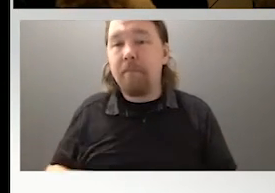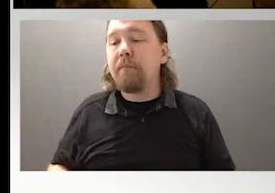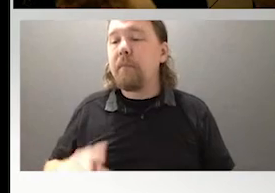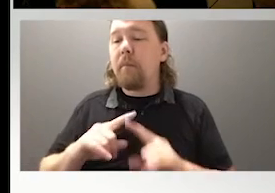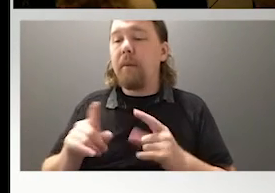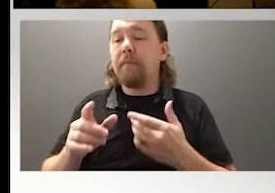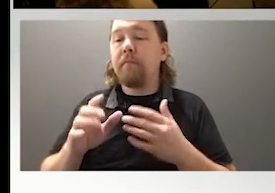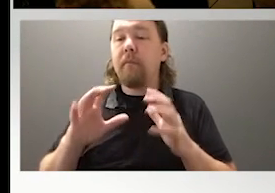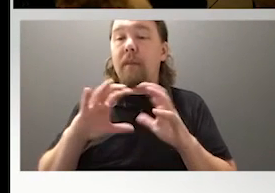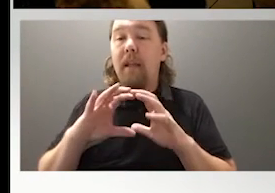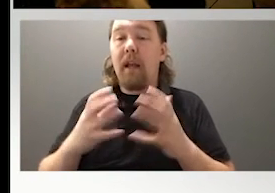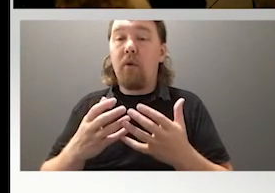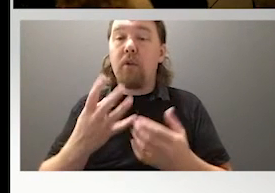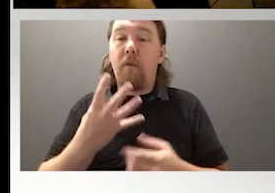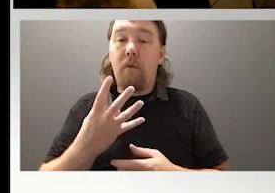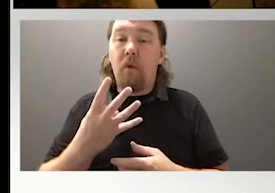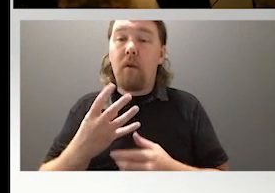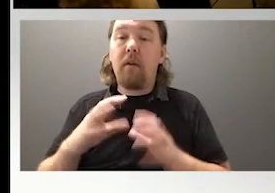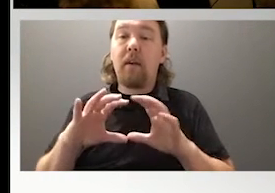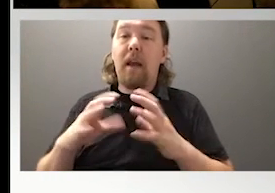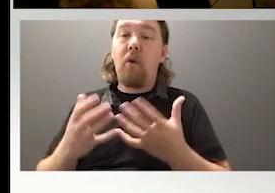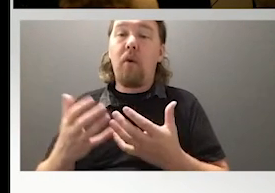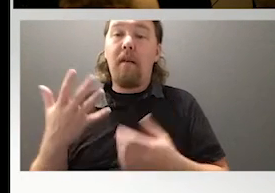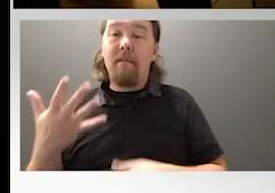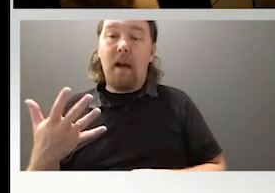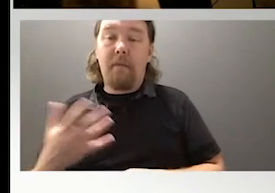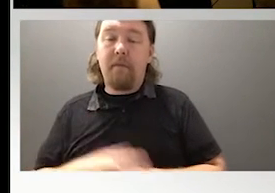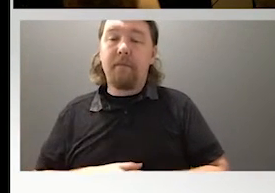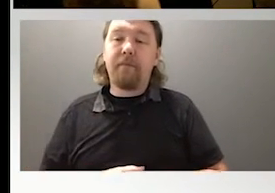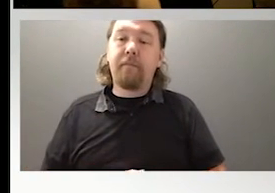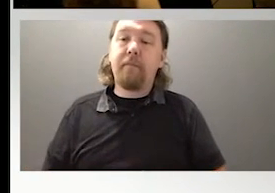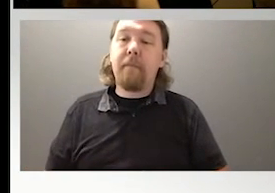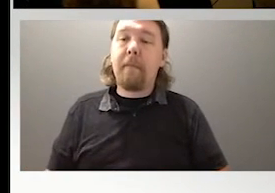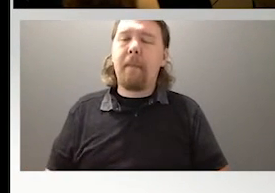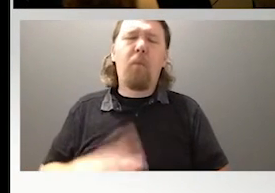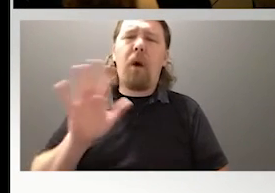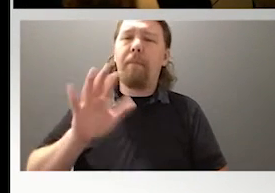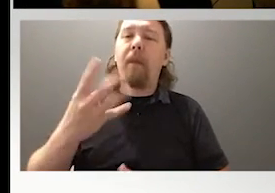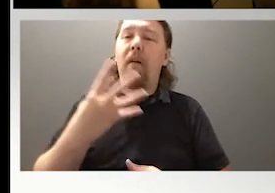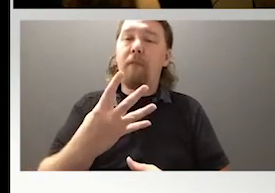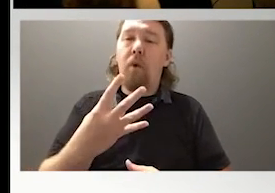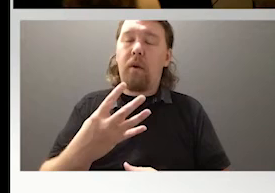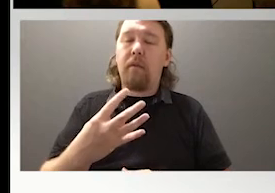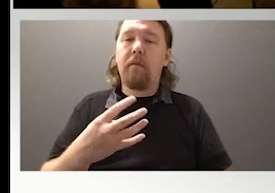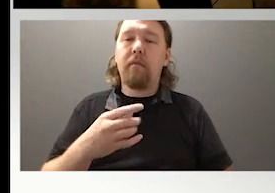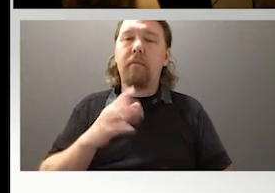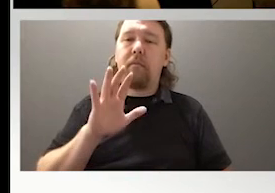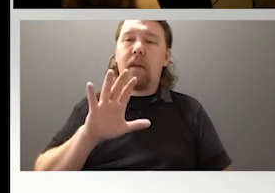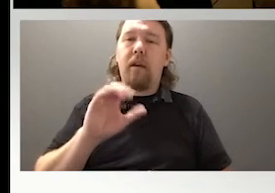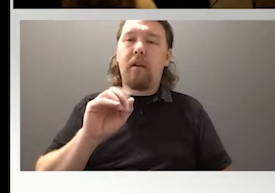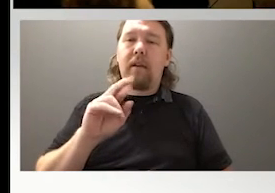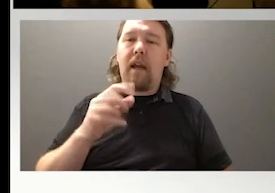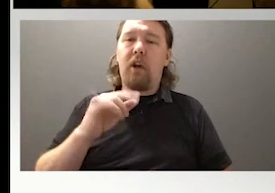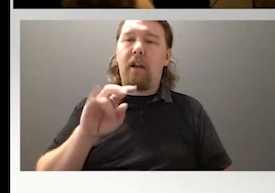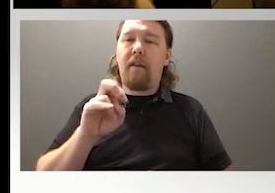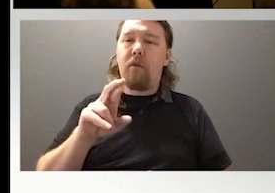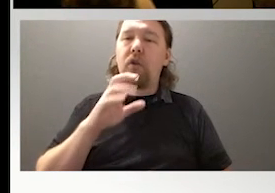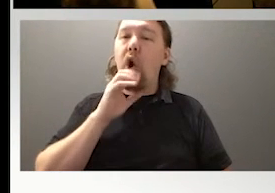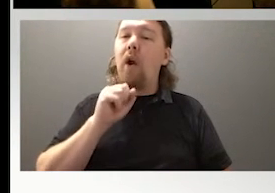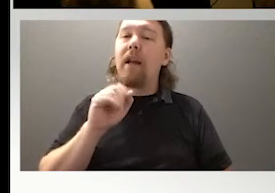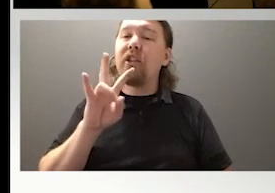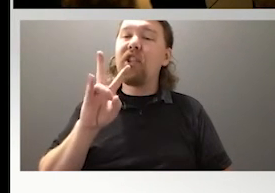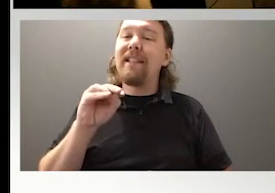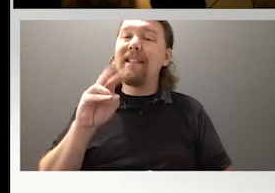Individuals in categories 4 and 5 are those who, well, 4 is individuals whose caregivers are 70 years of age or